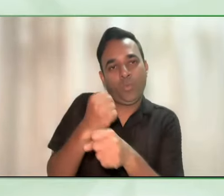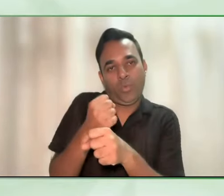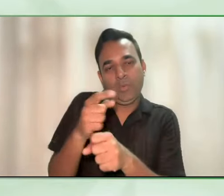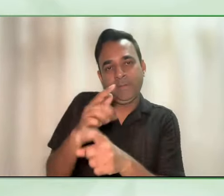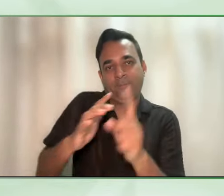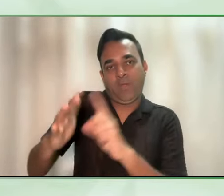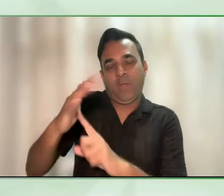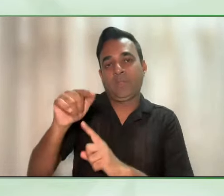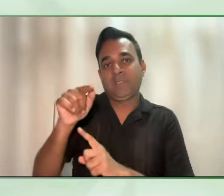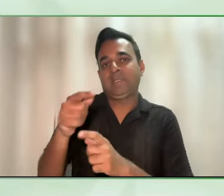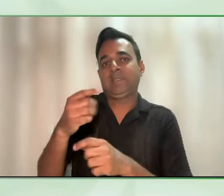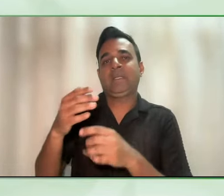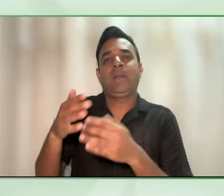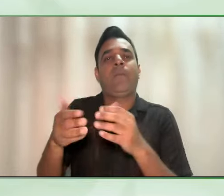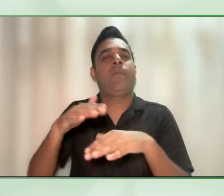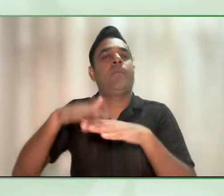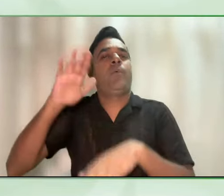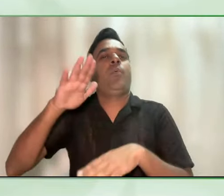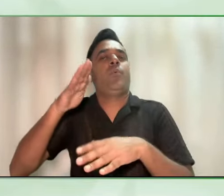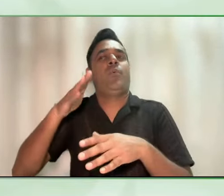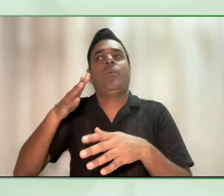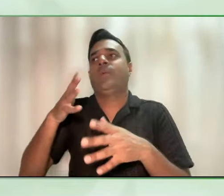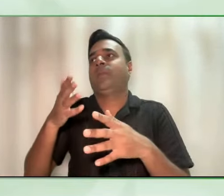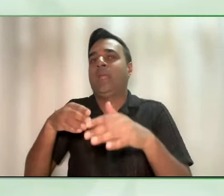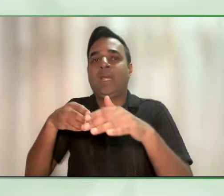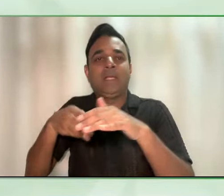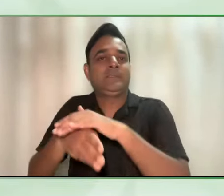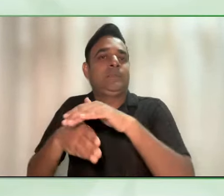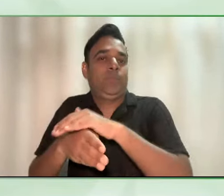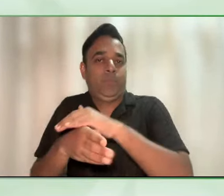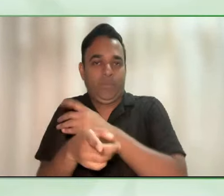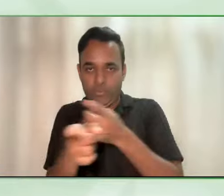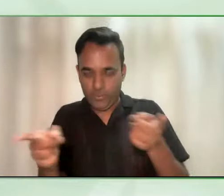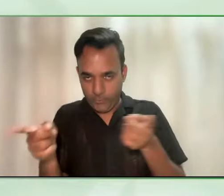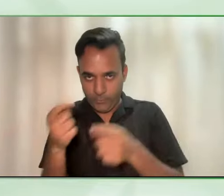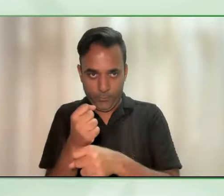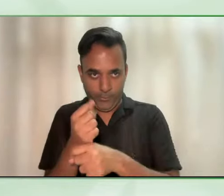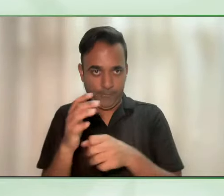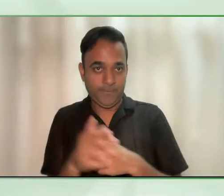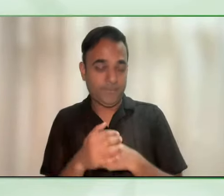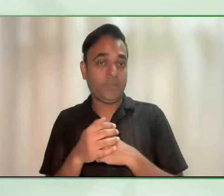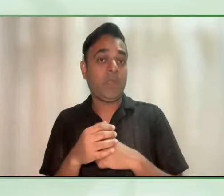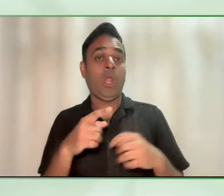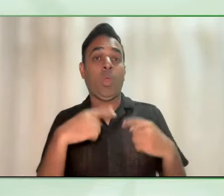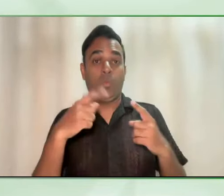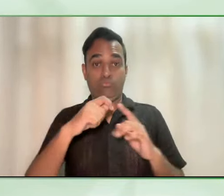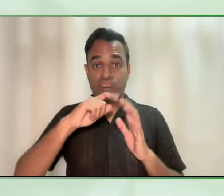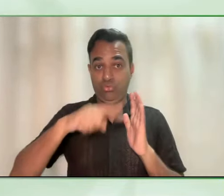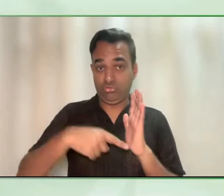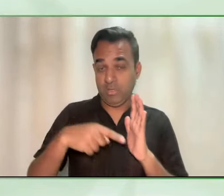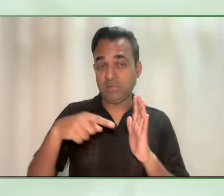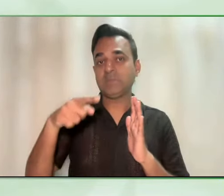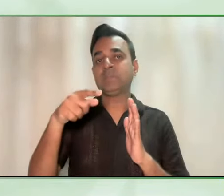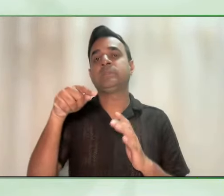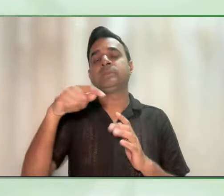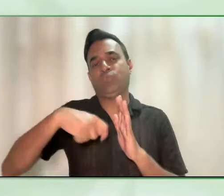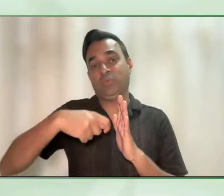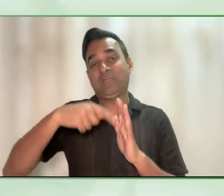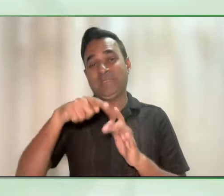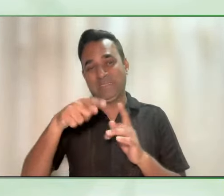work. And the risk is an ending up in a loop of eternless